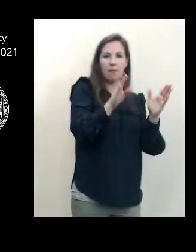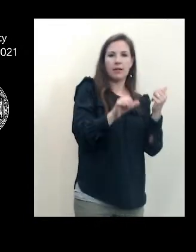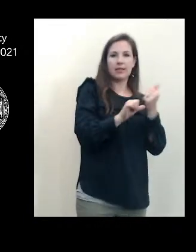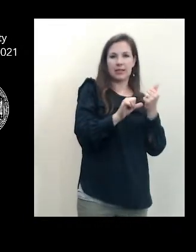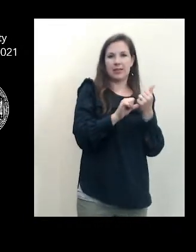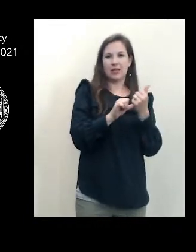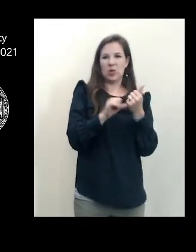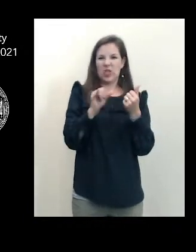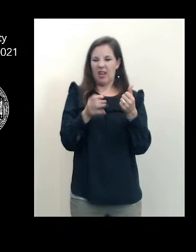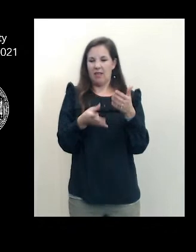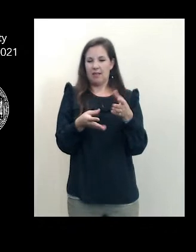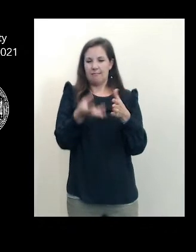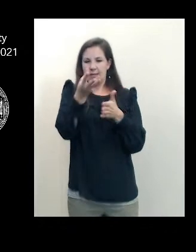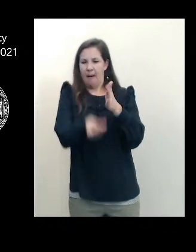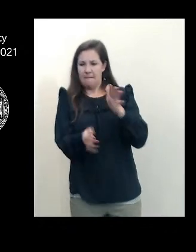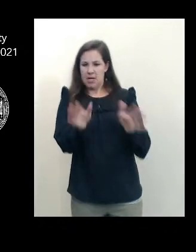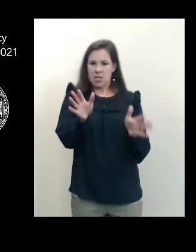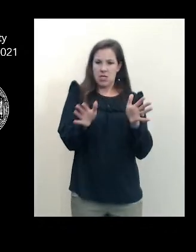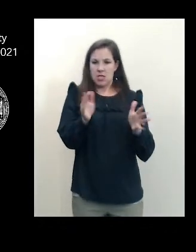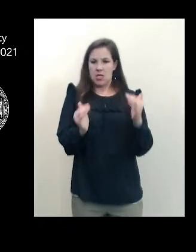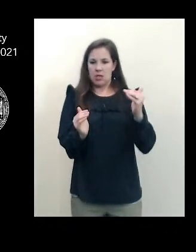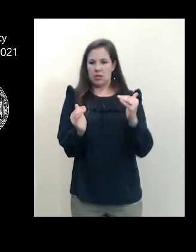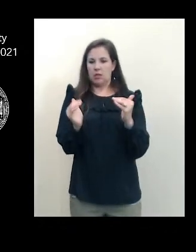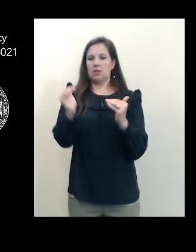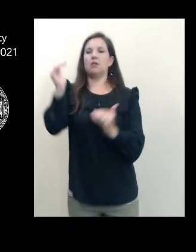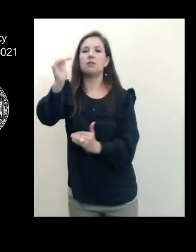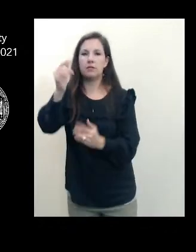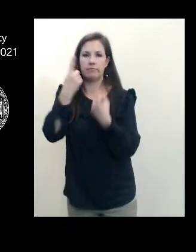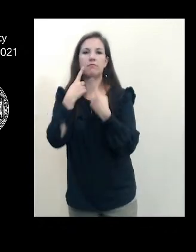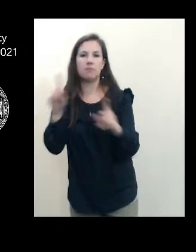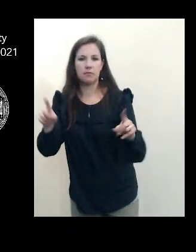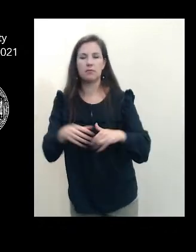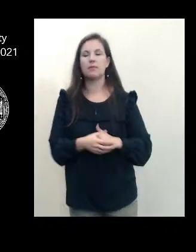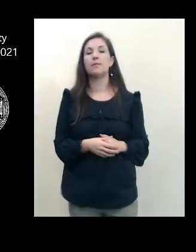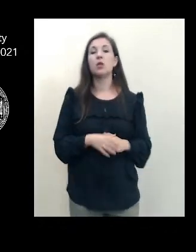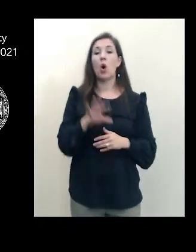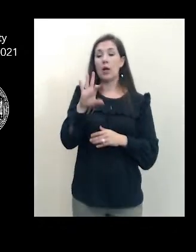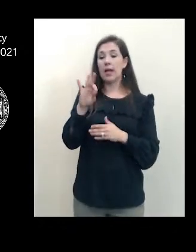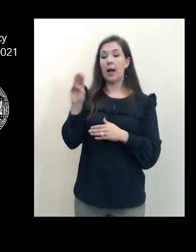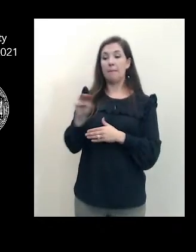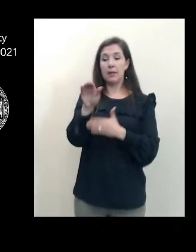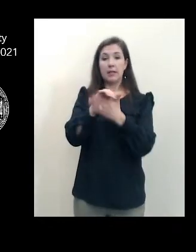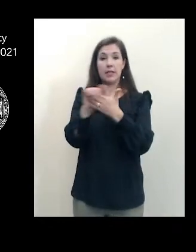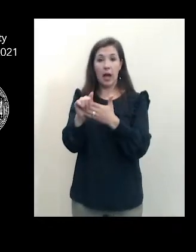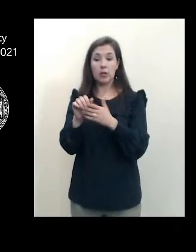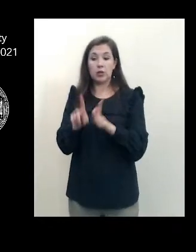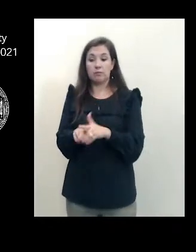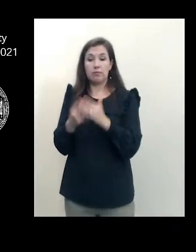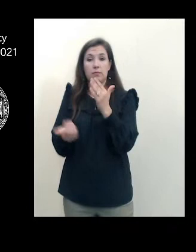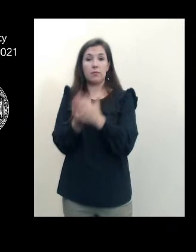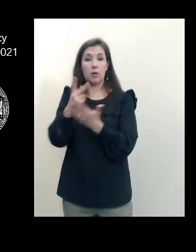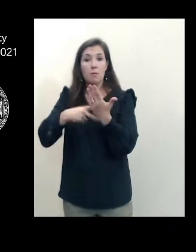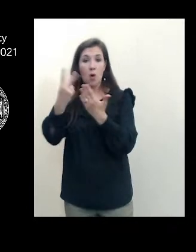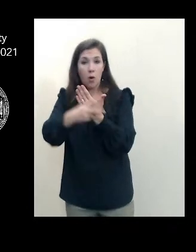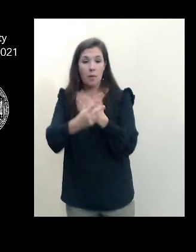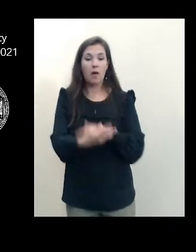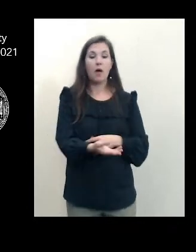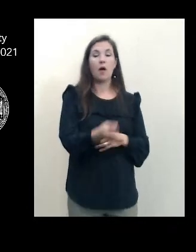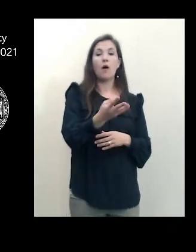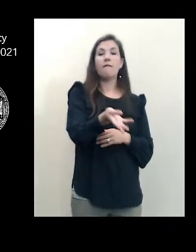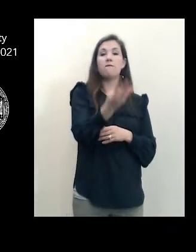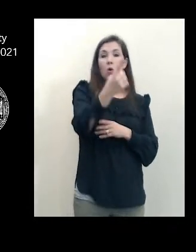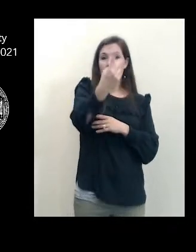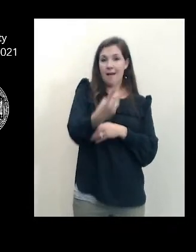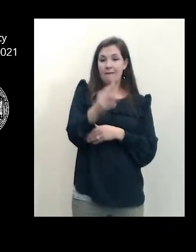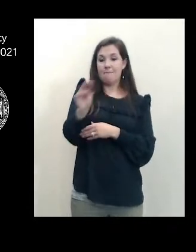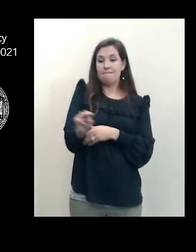assistance before. So we're putting $9 million into a pilot program, $4.5 million over a 2-year period. We're putting the $9 million